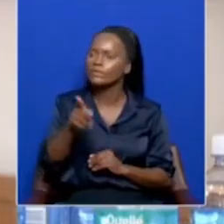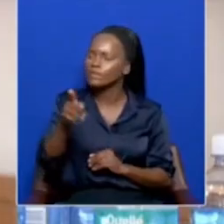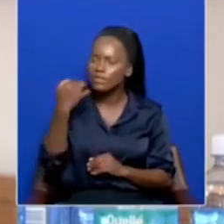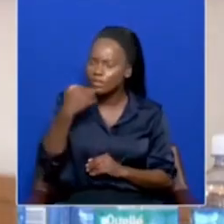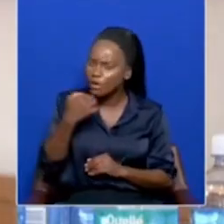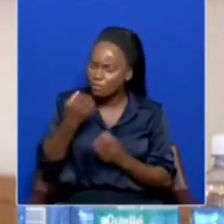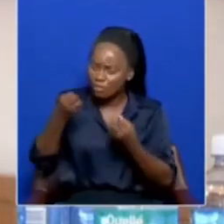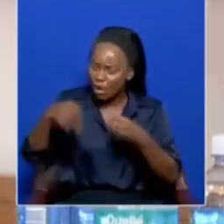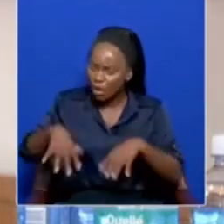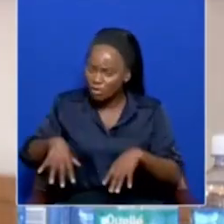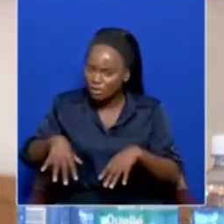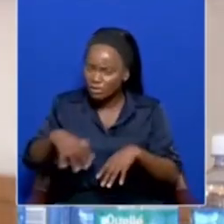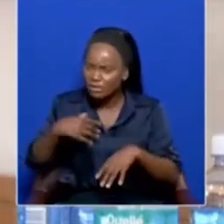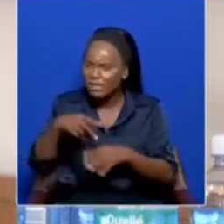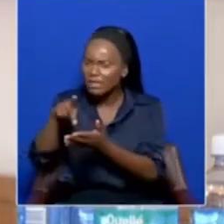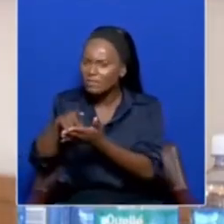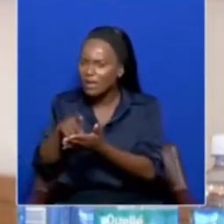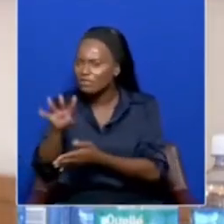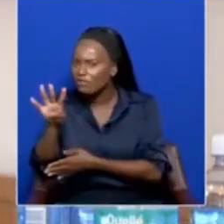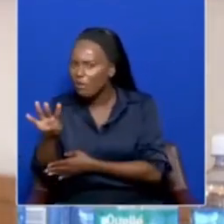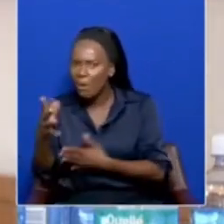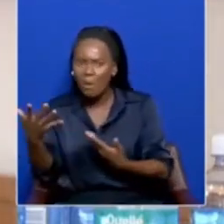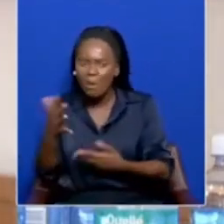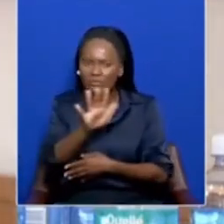So we are at page 5.